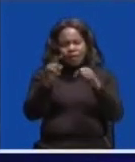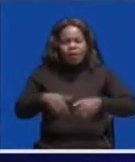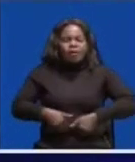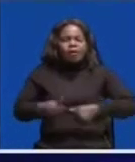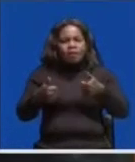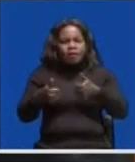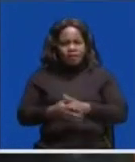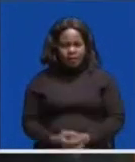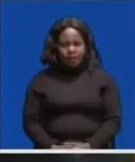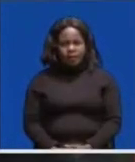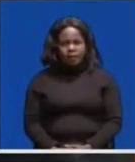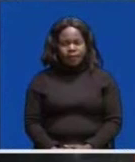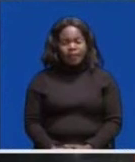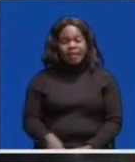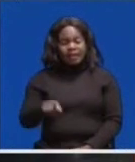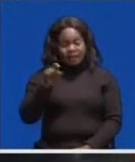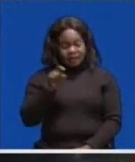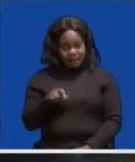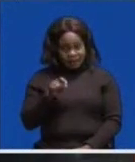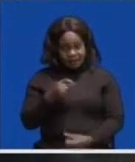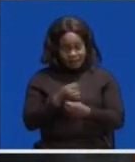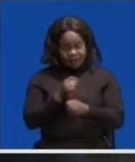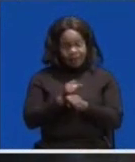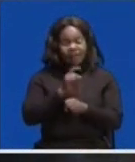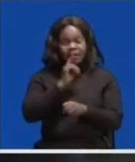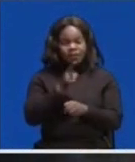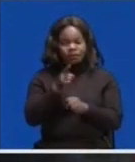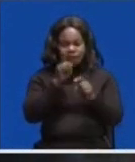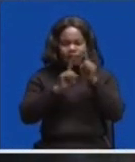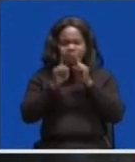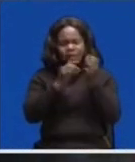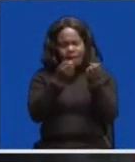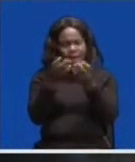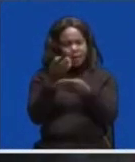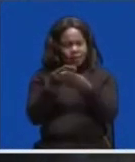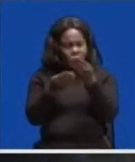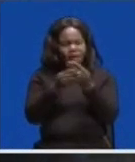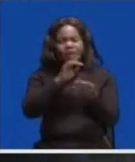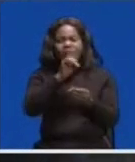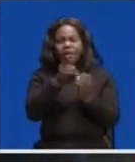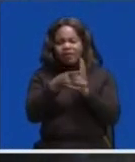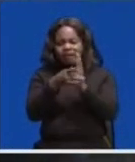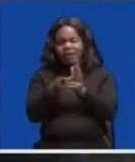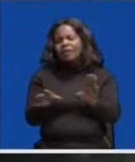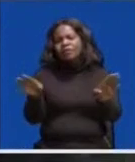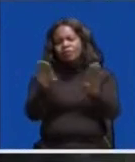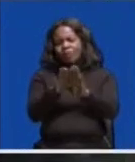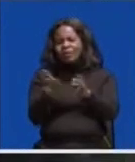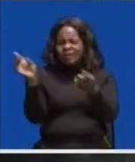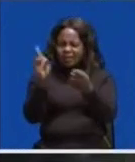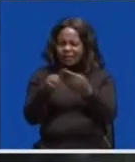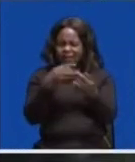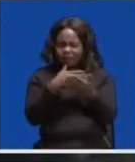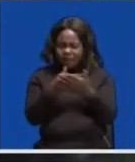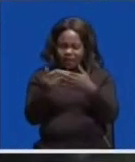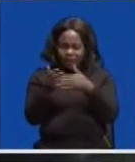So we had to make sure that we speak to many of the contributory factors that led to the closure, and until we were comfortable that those